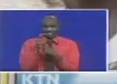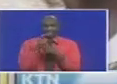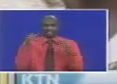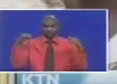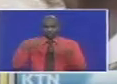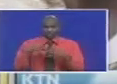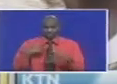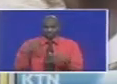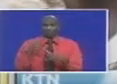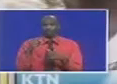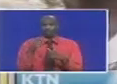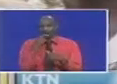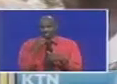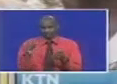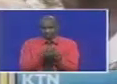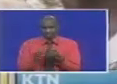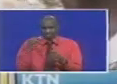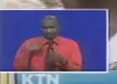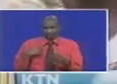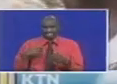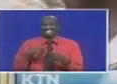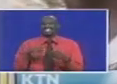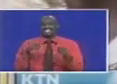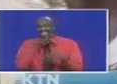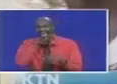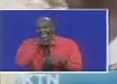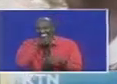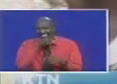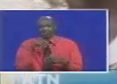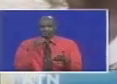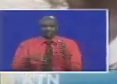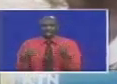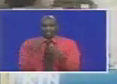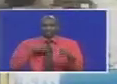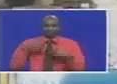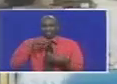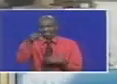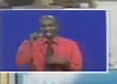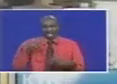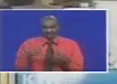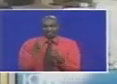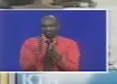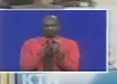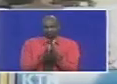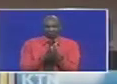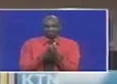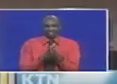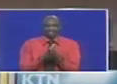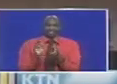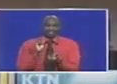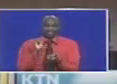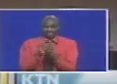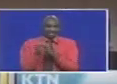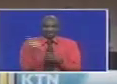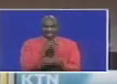to whitewash the dirty scandal that is going on within the railway sector. No turning back. MPs to